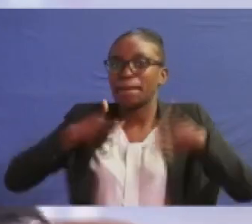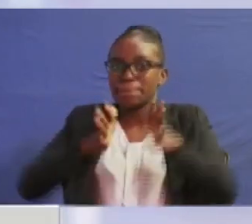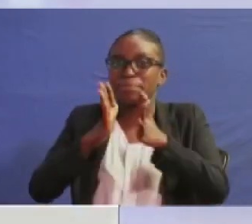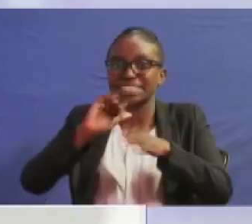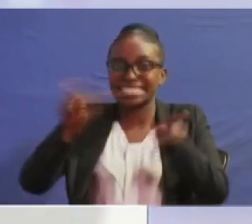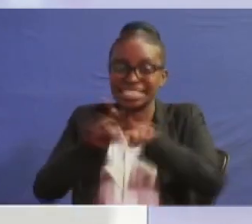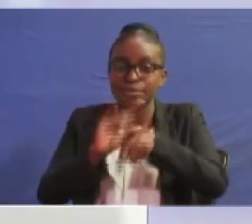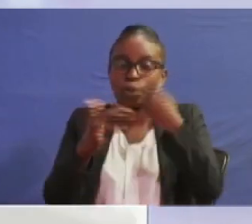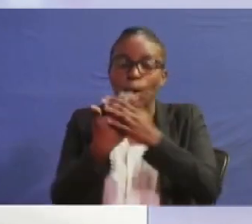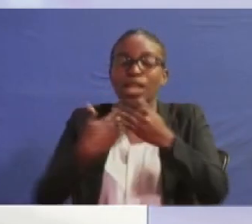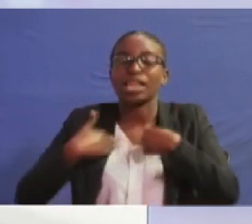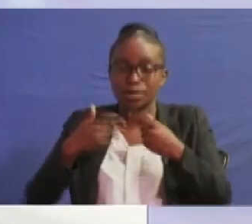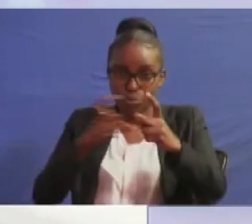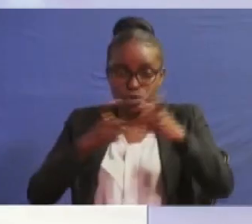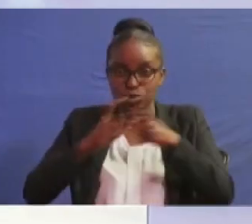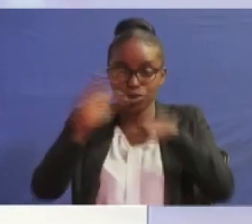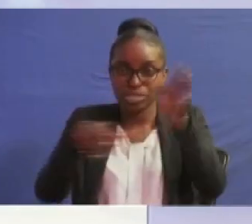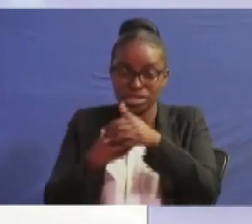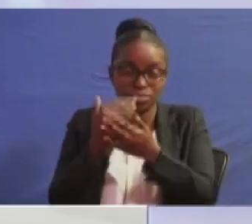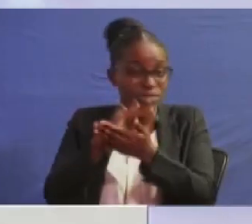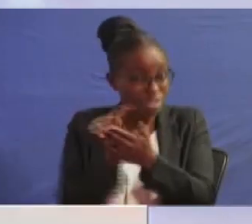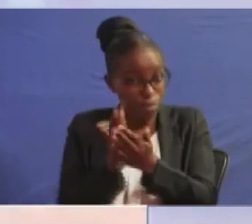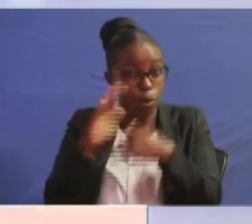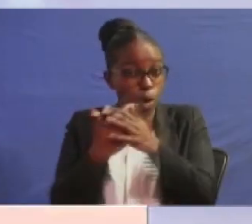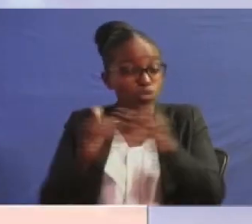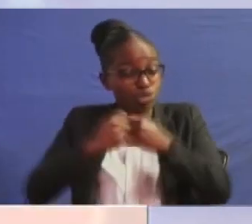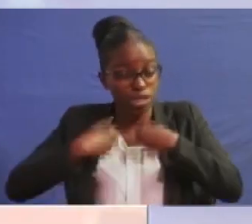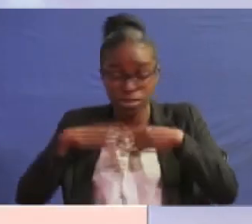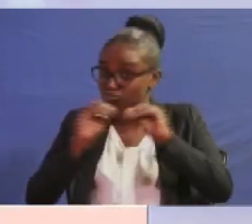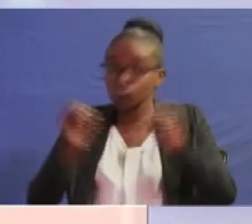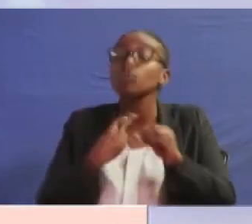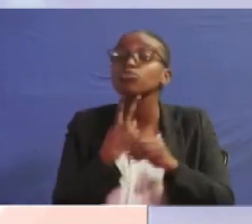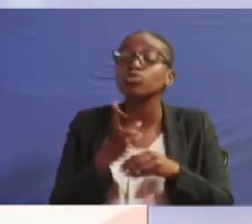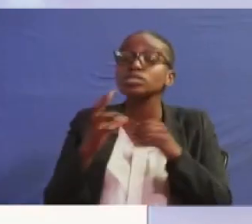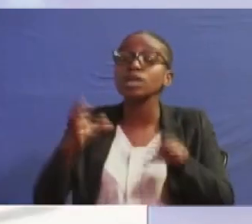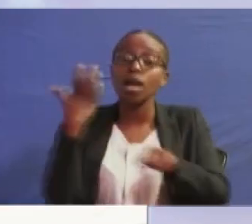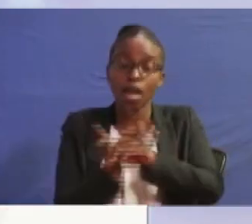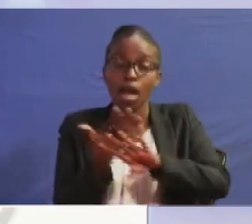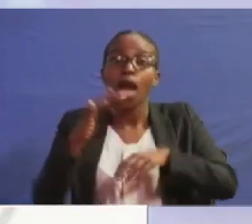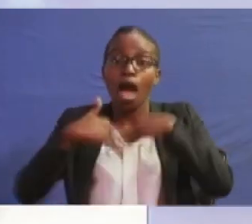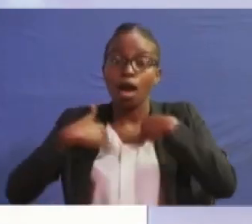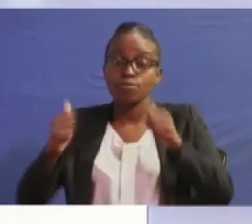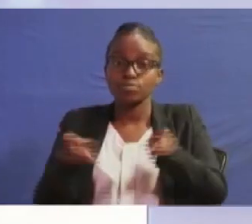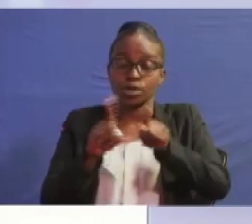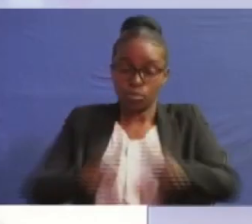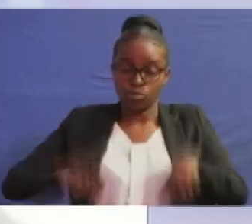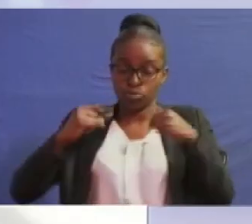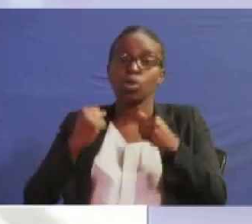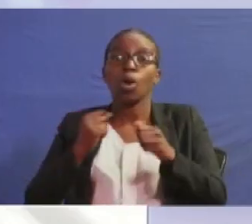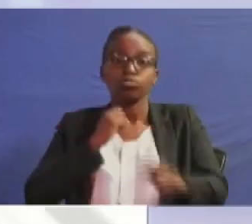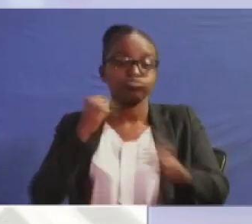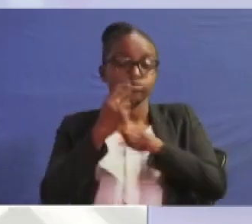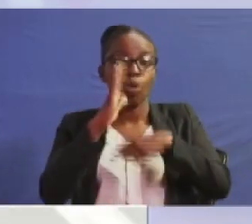was conducted, as some say they did not get the chance to make their voices heard. Now, according to the residents, the process kicked off